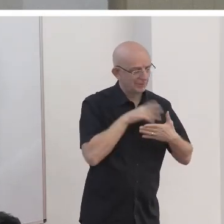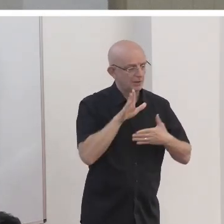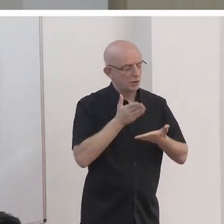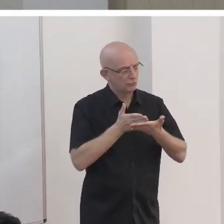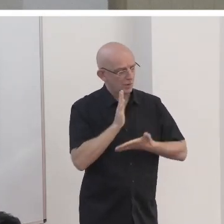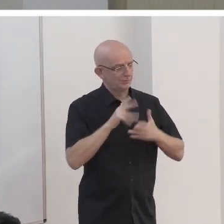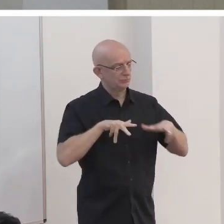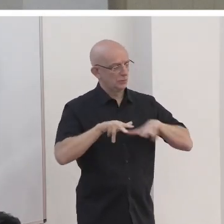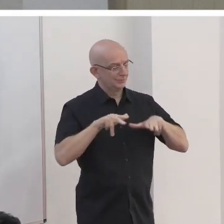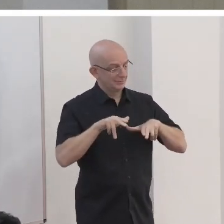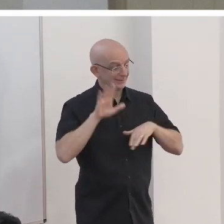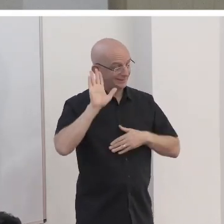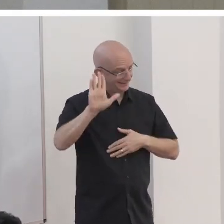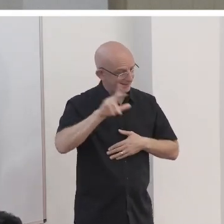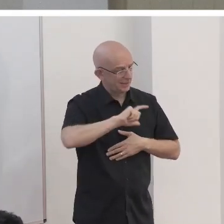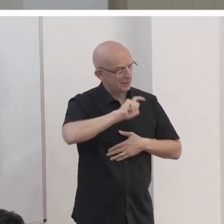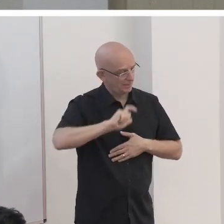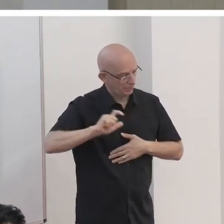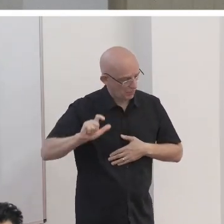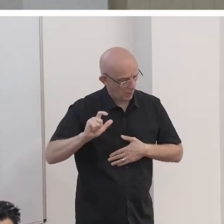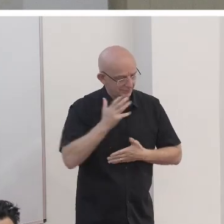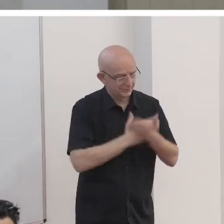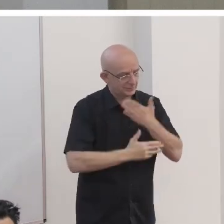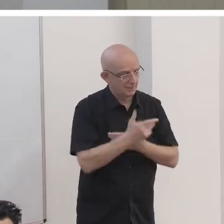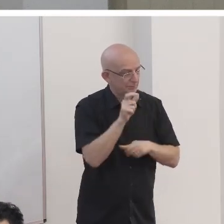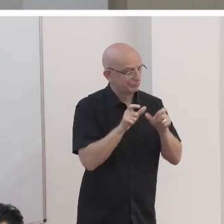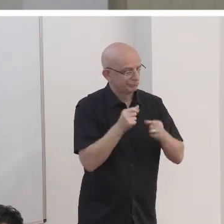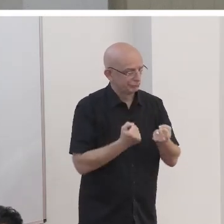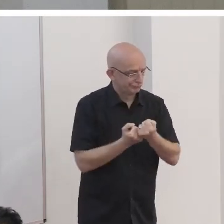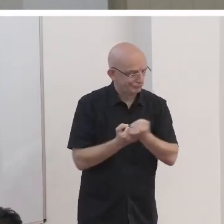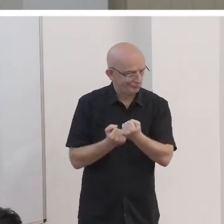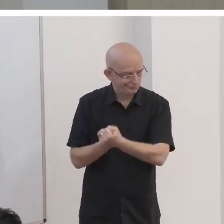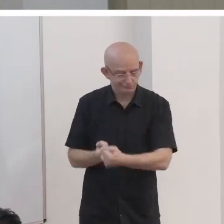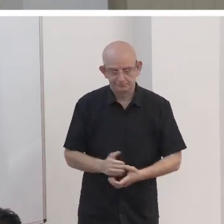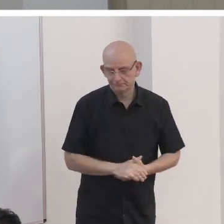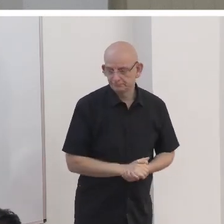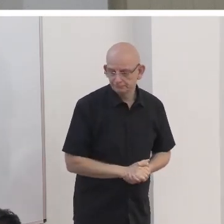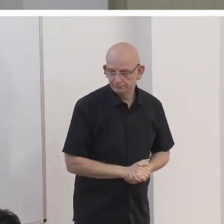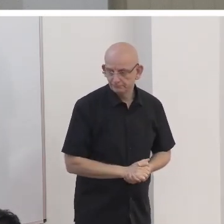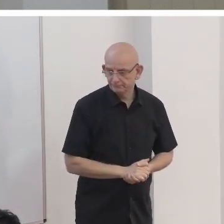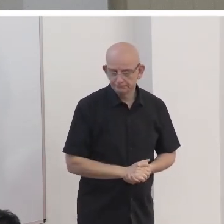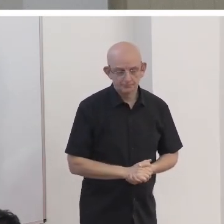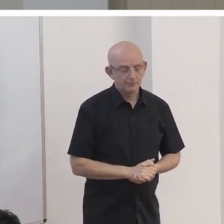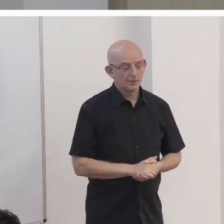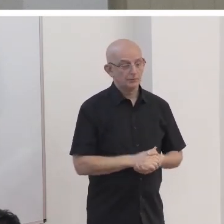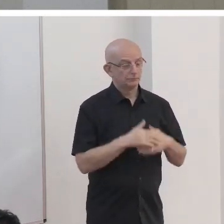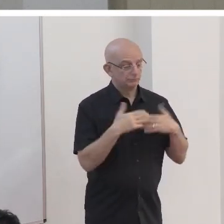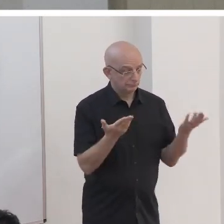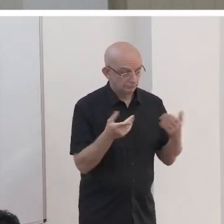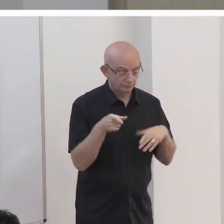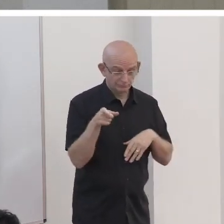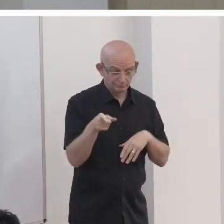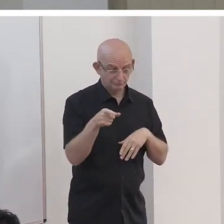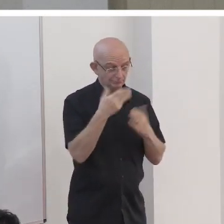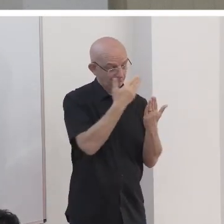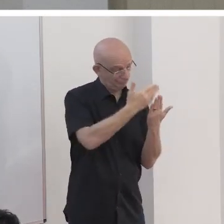our full profile in the programme. So I'm going to hand you over to Sita, who's going to speak for about 20 minutes, and then we'll go on to our next speaker,